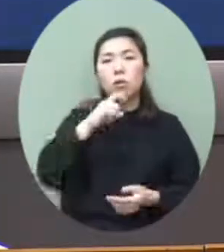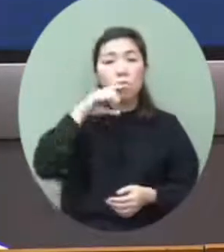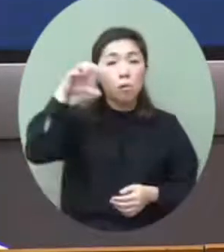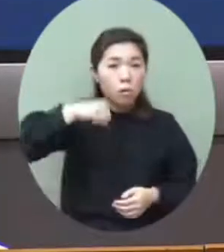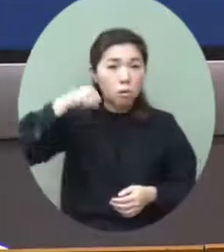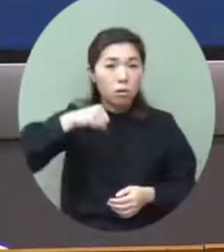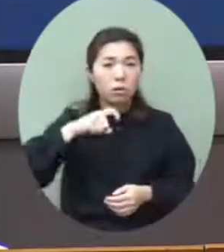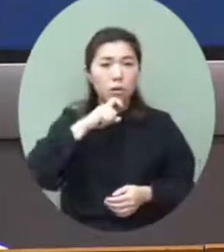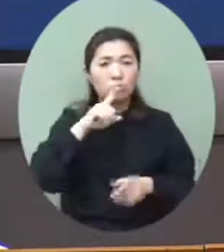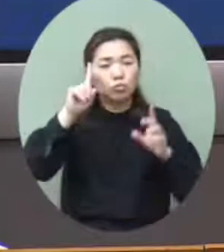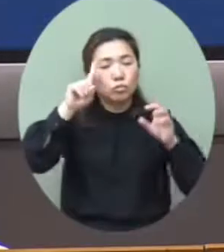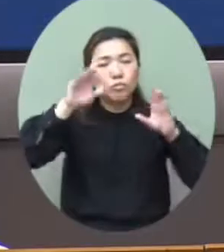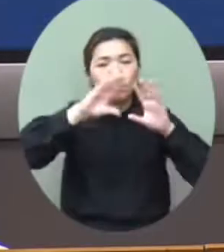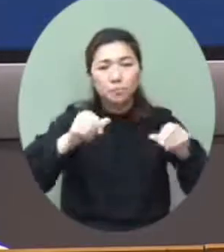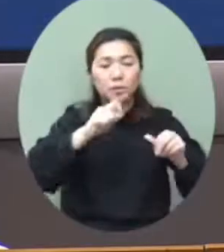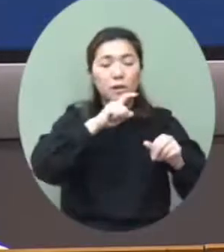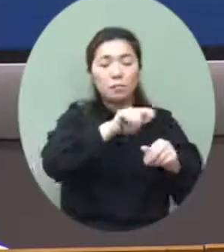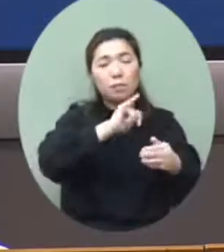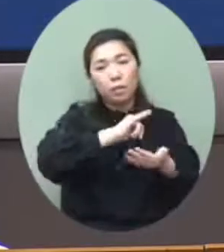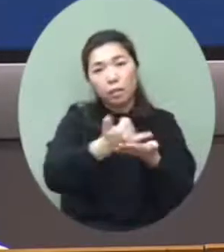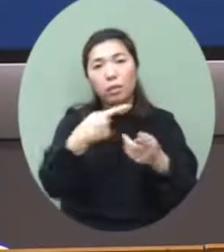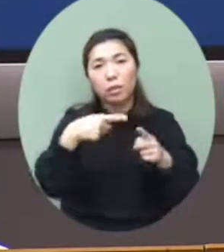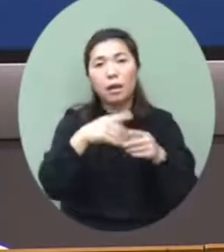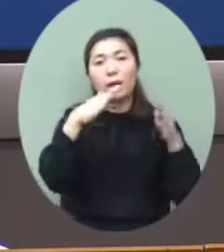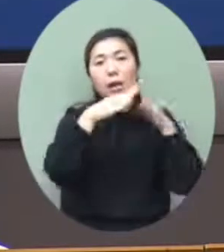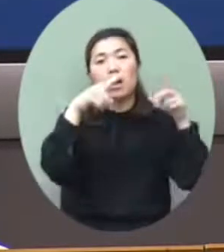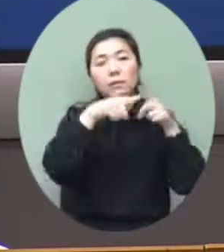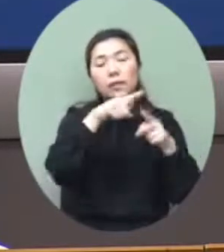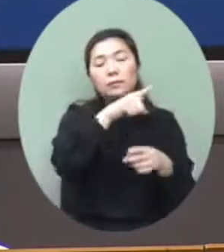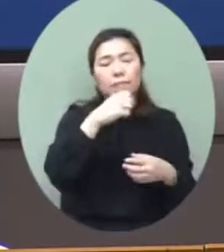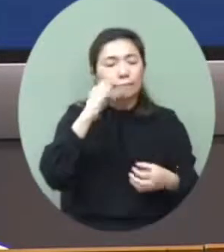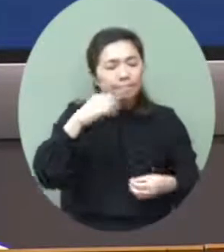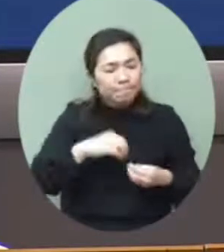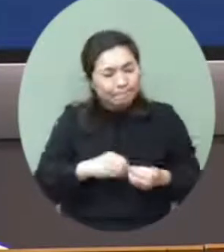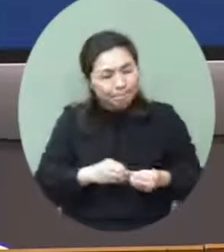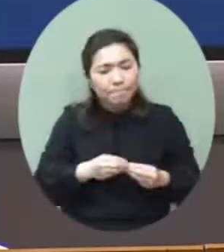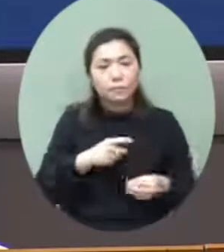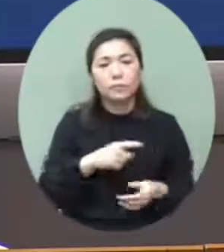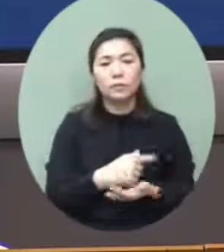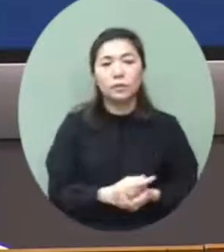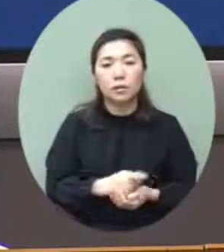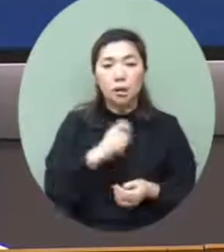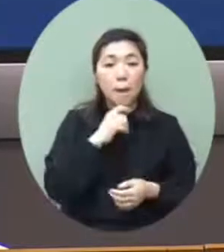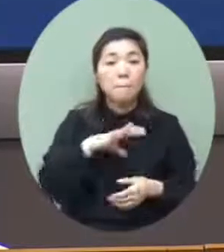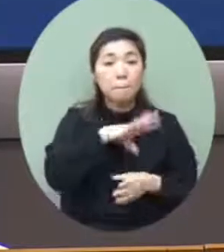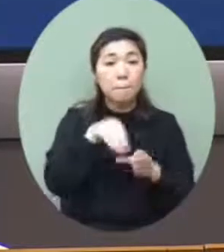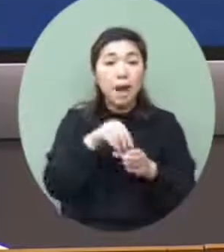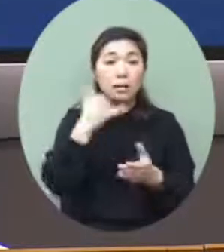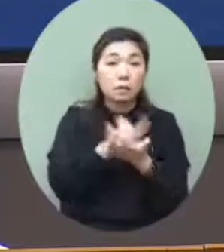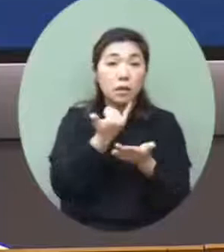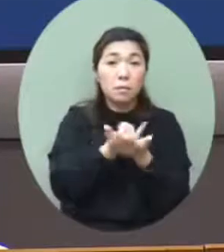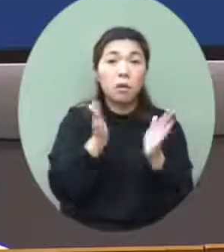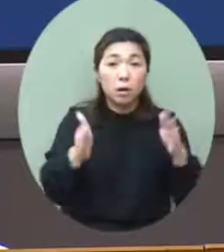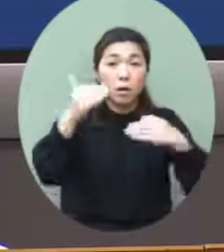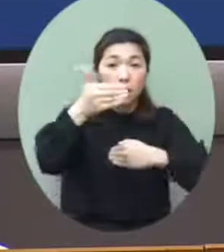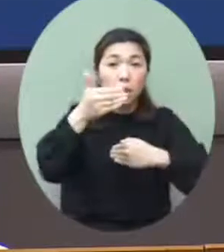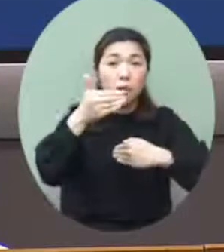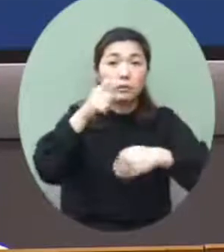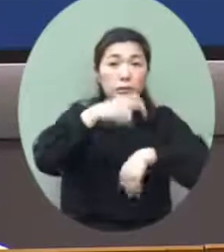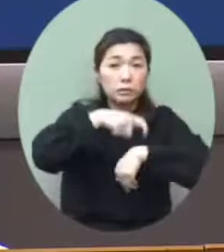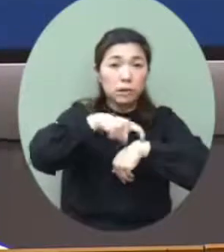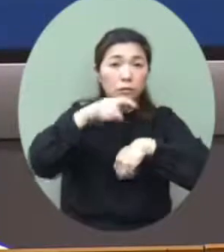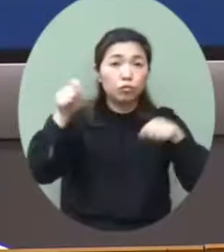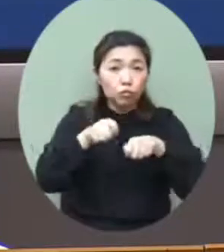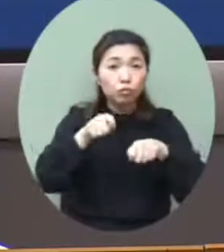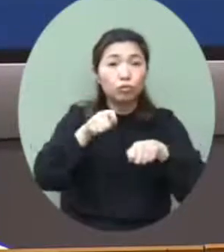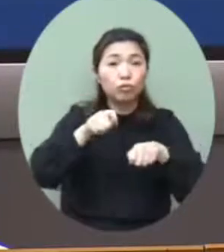of funeral matters. Myself and Sophia Chen have tried very hard to address their